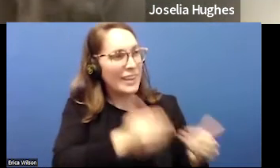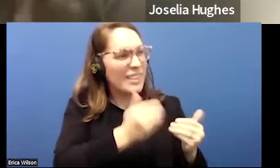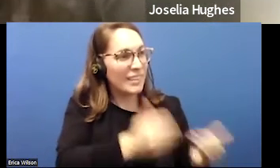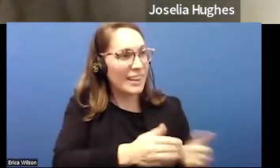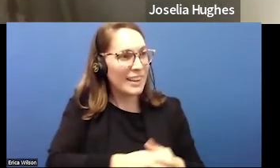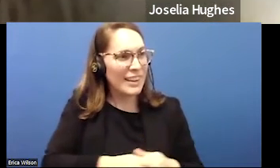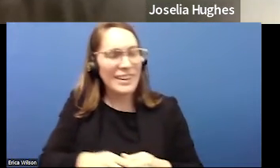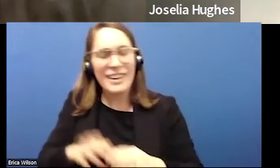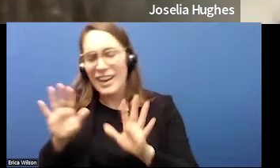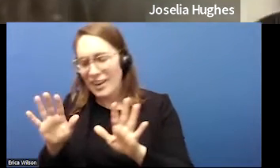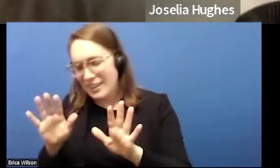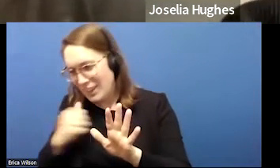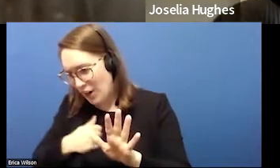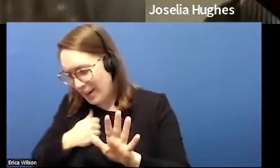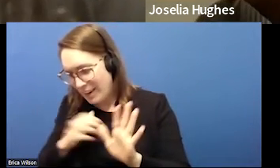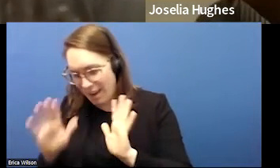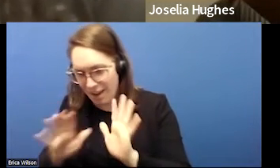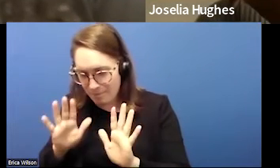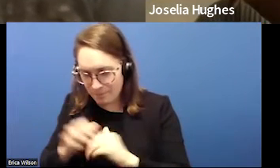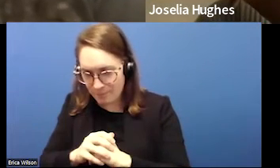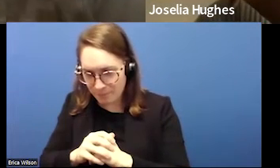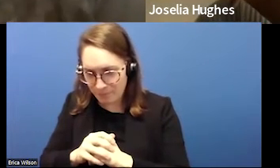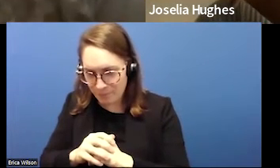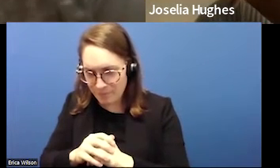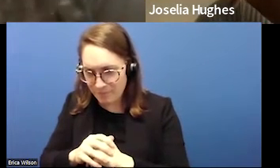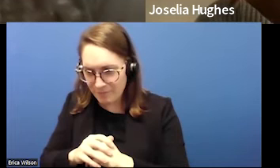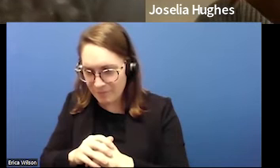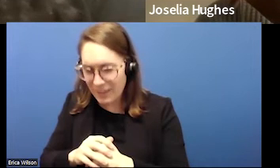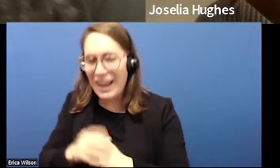Sorry. Go, do it, do it. Sorry.